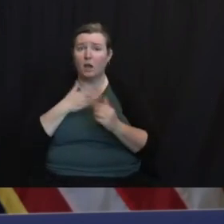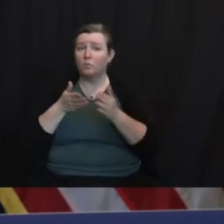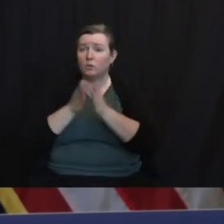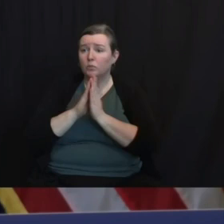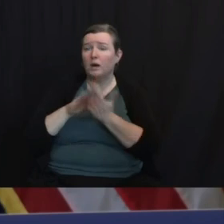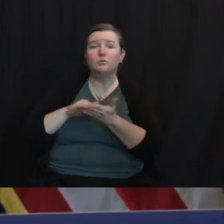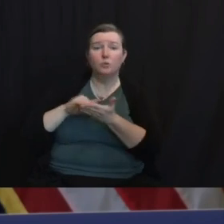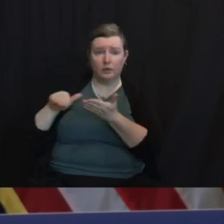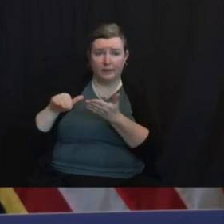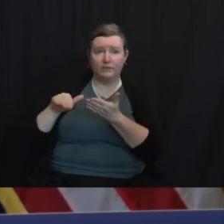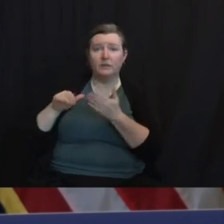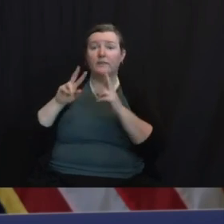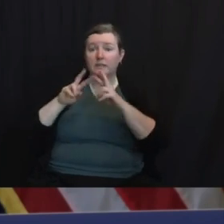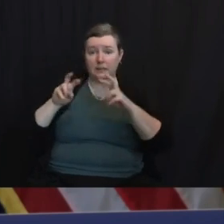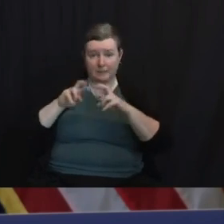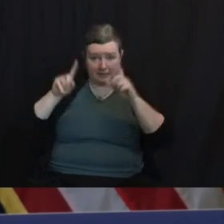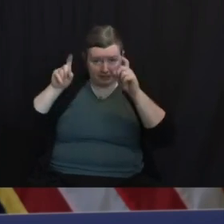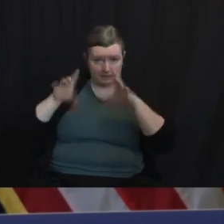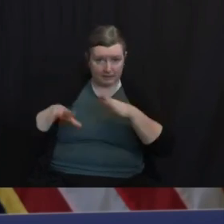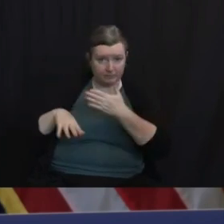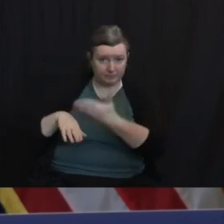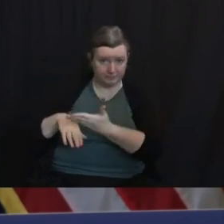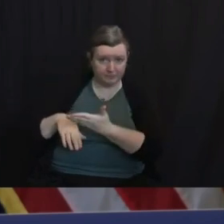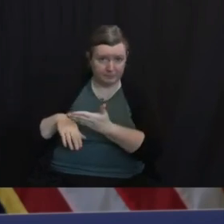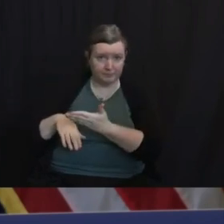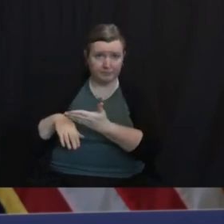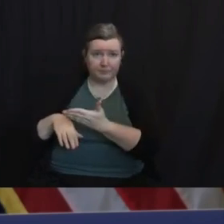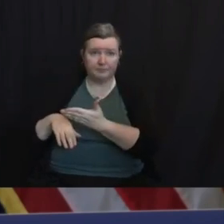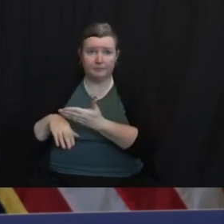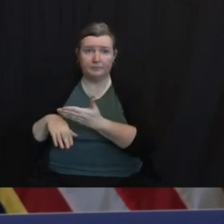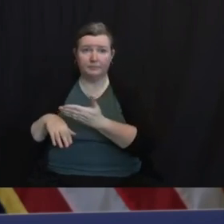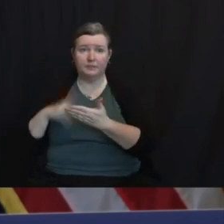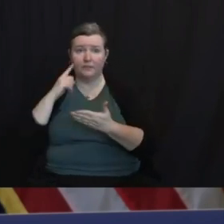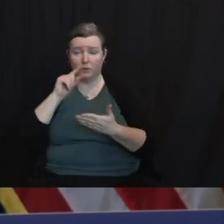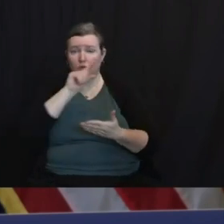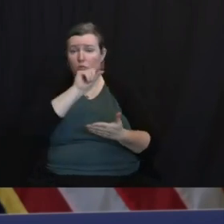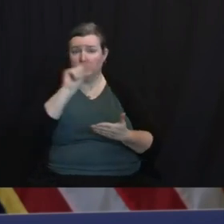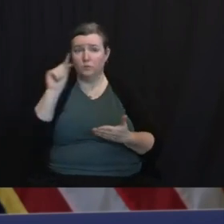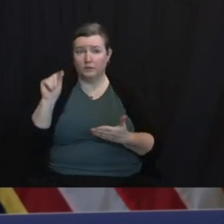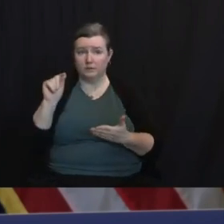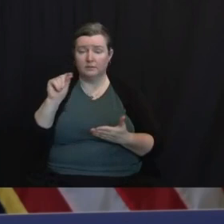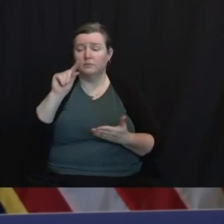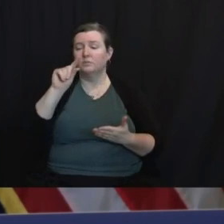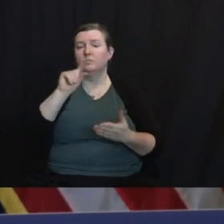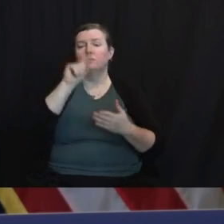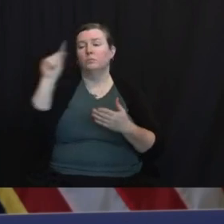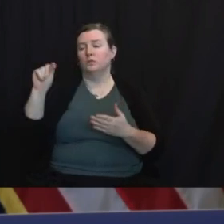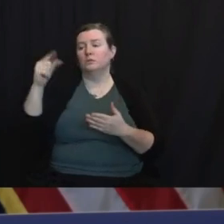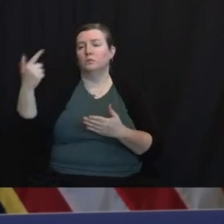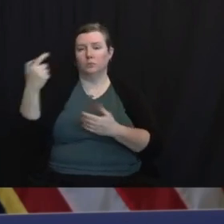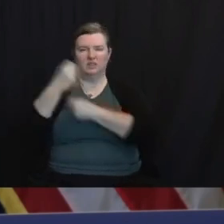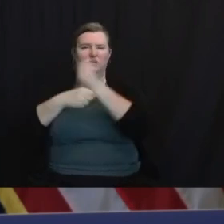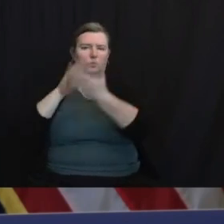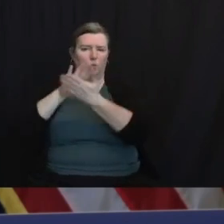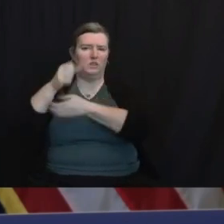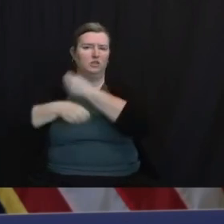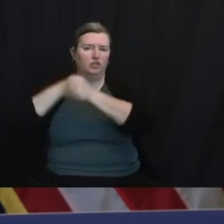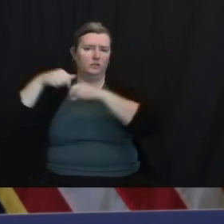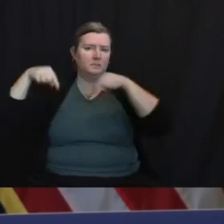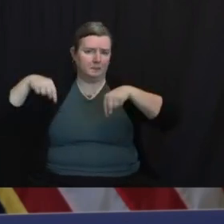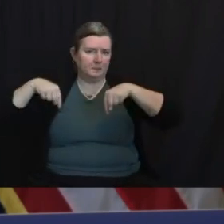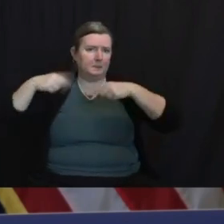assessment administration requirements for the 2020-2021 school year is granted, we will not